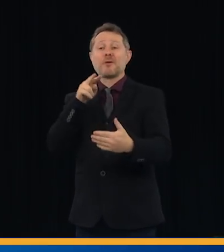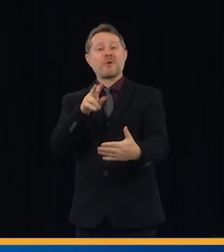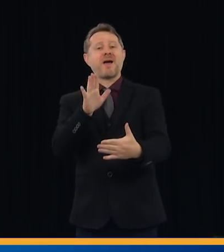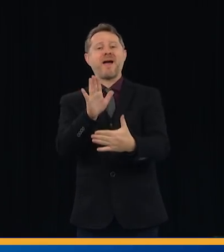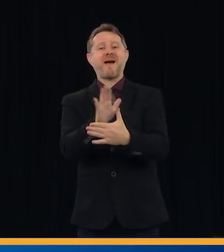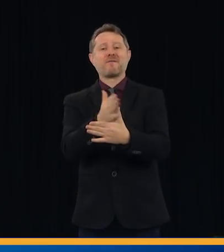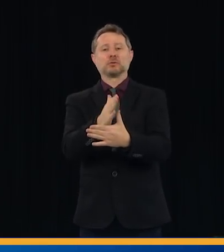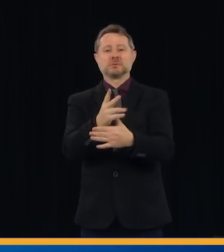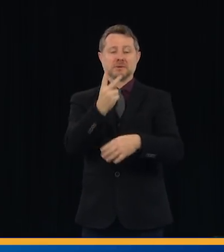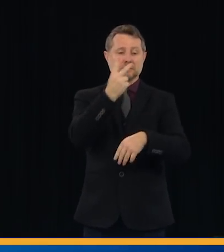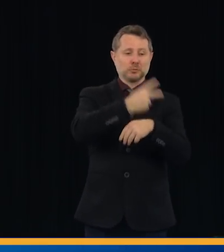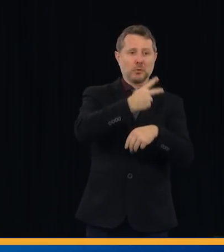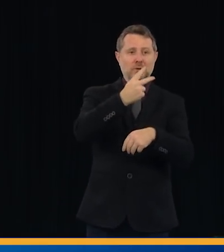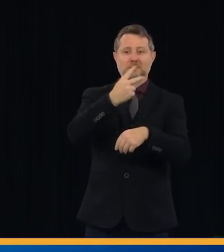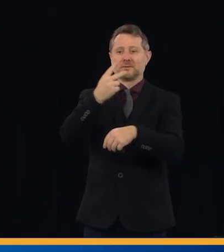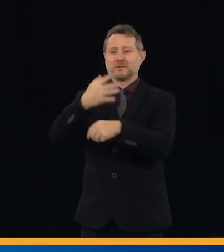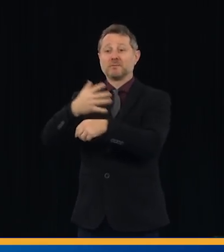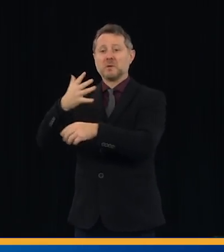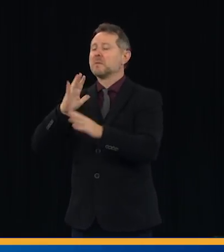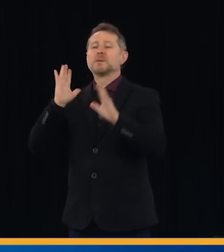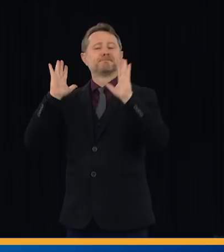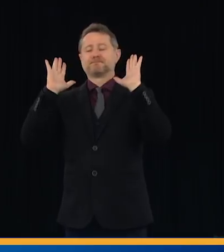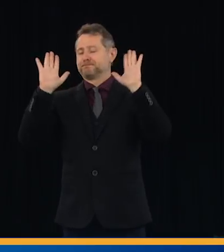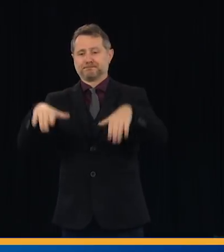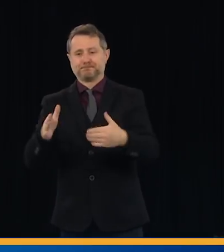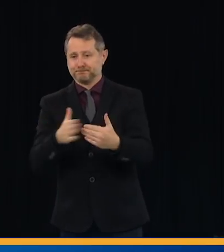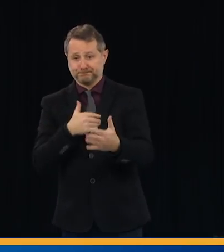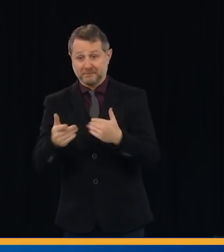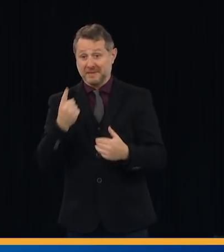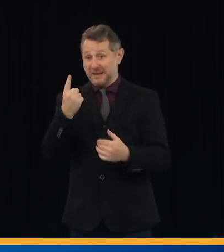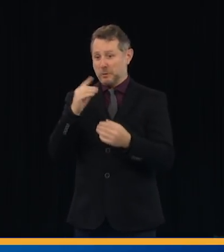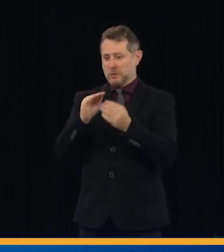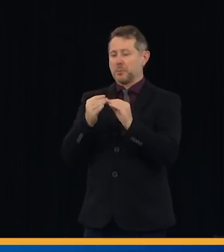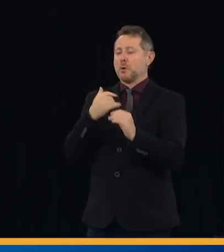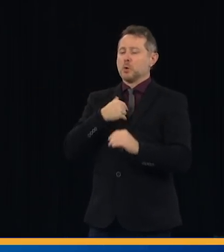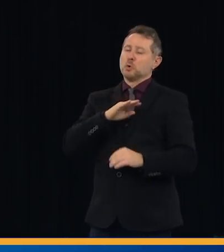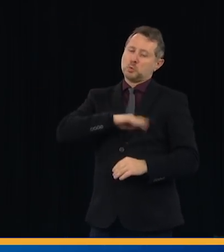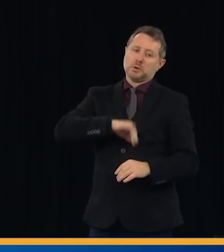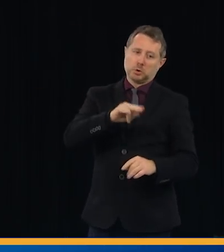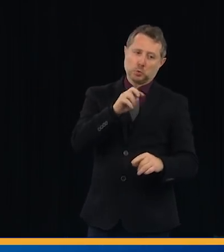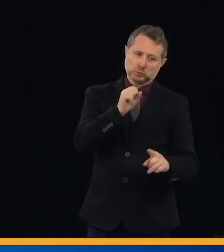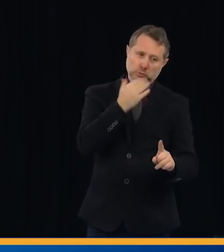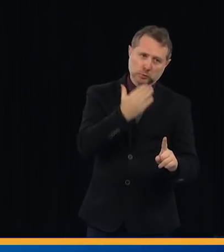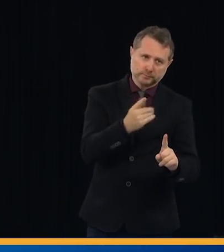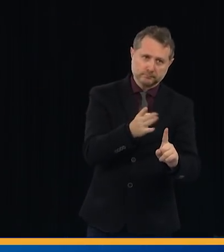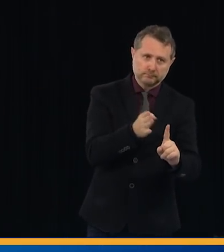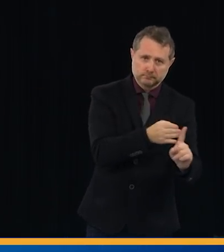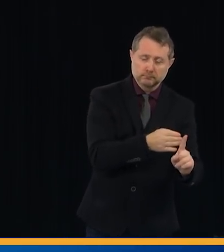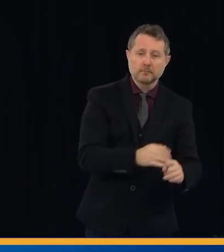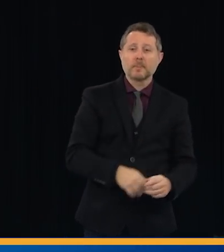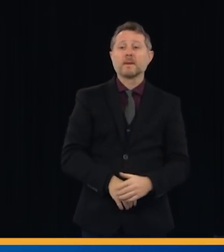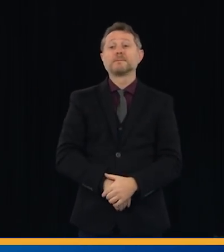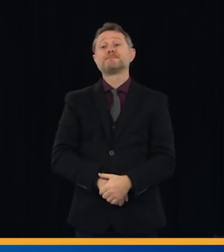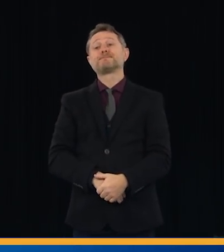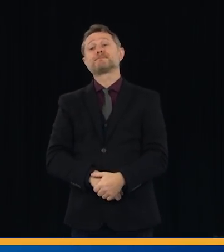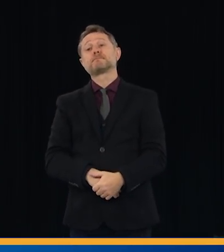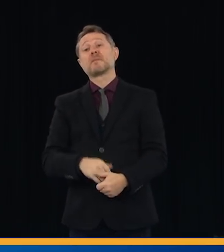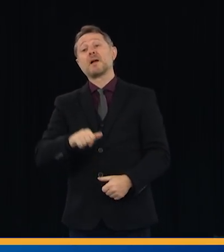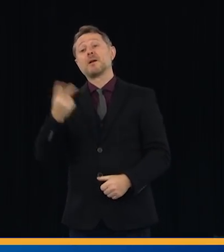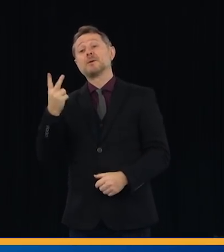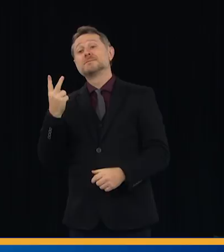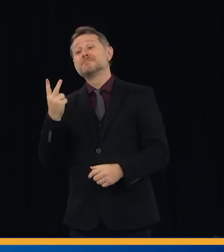but this is good news on a one-day number. The number of ICU admissions dropped, as did the number of